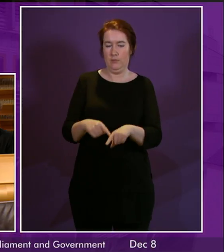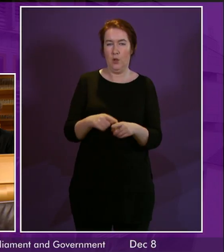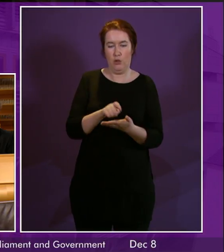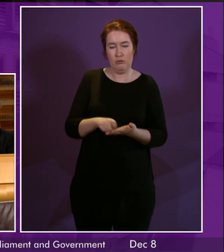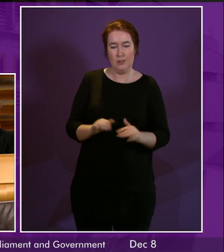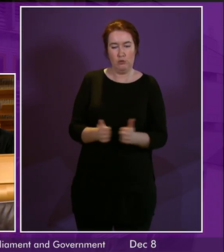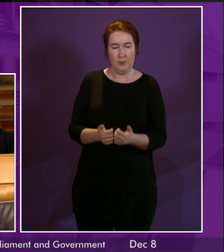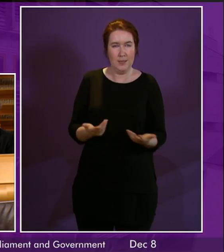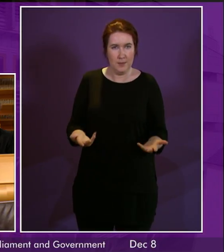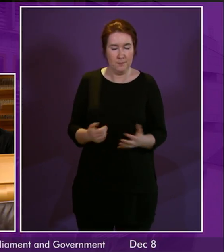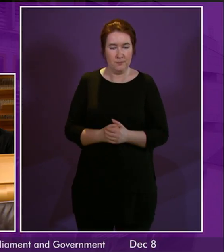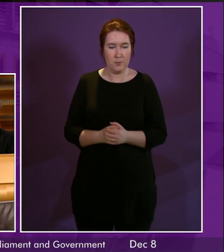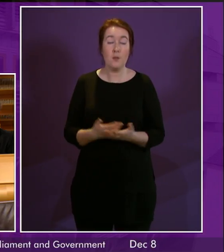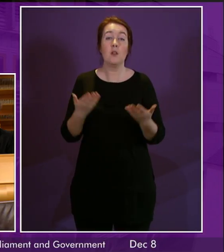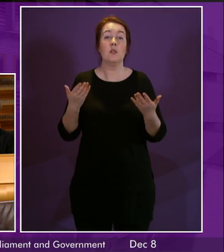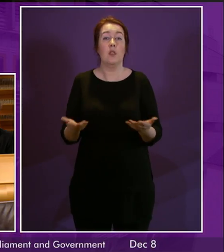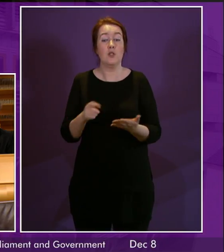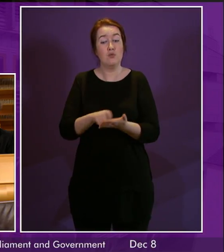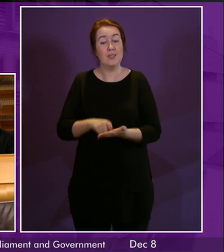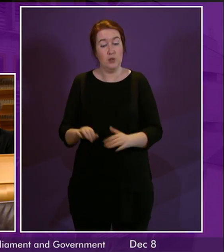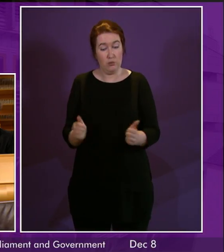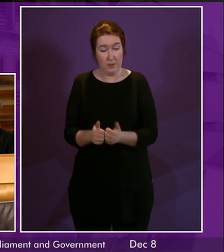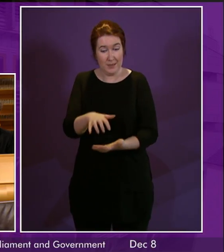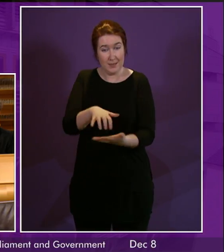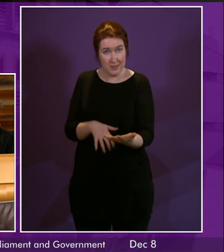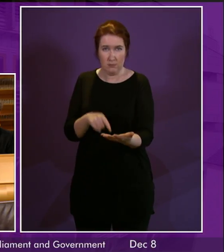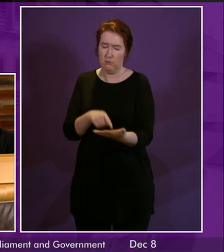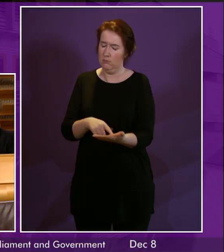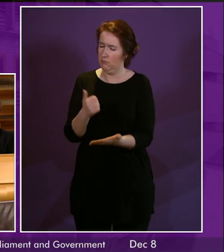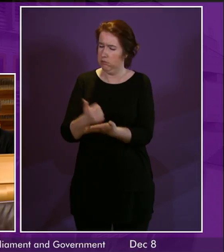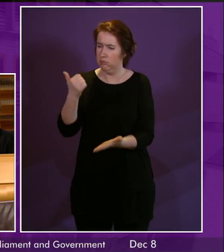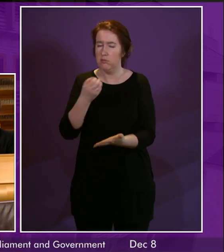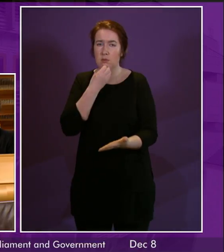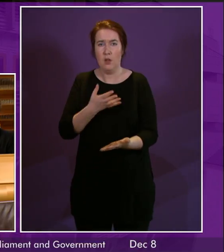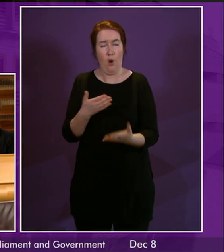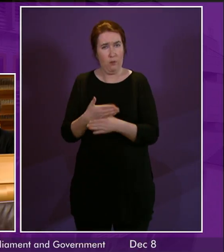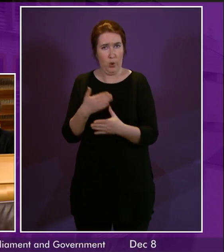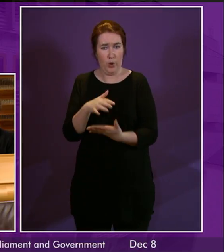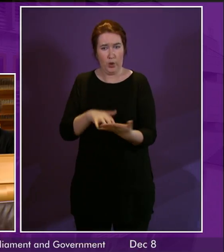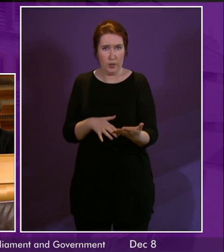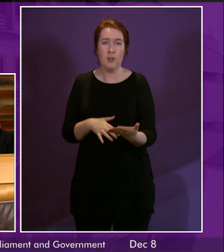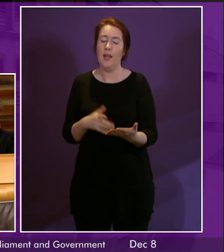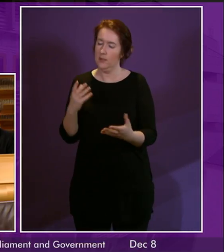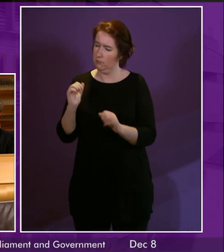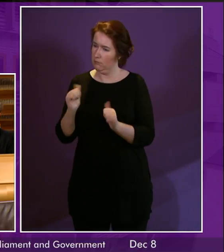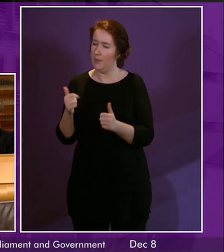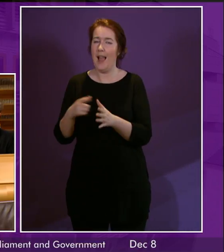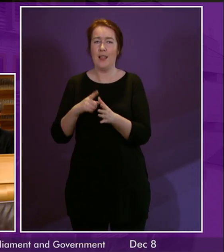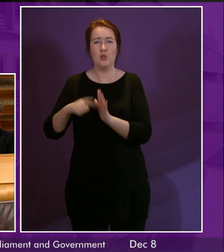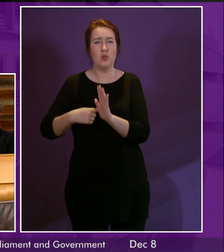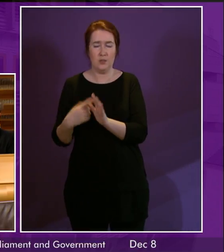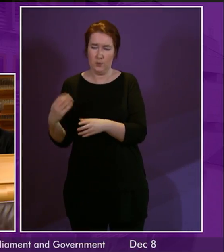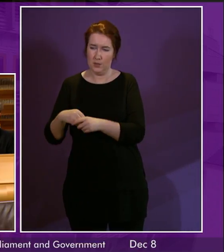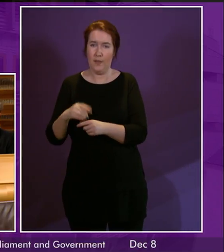of the written agreement. Presiding Officer, this written agreement is an excellent piece of work. It is fitting that Alec Johnston was a member of the committee